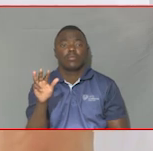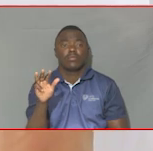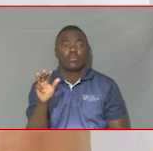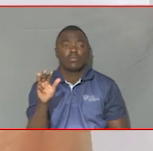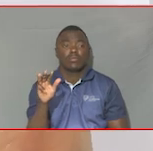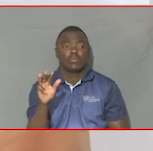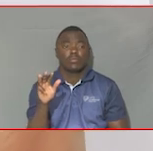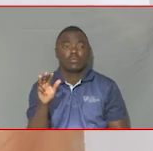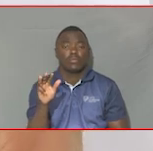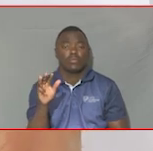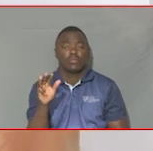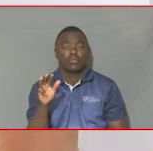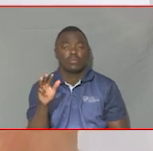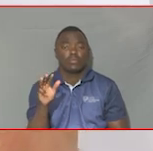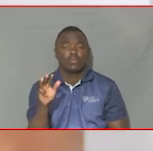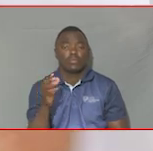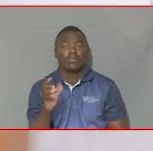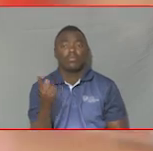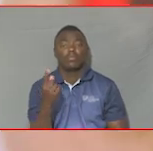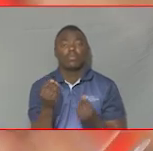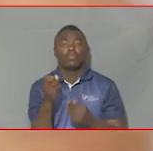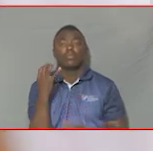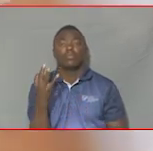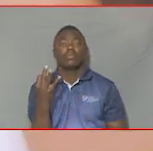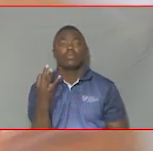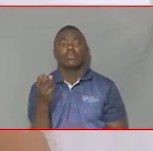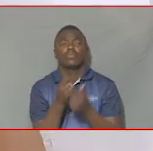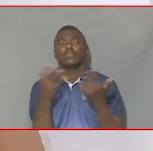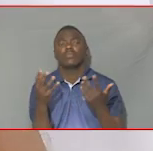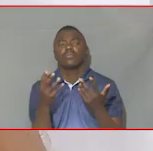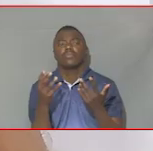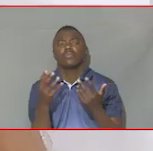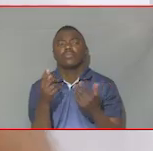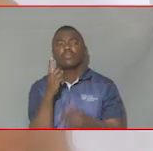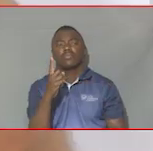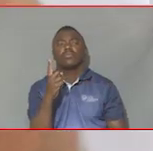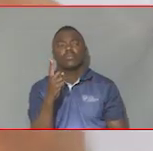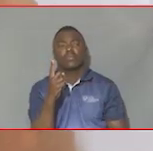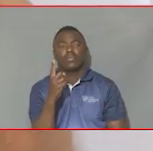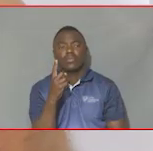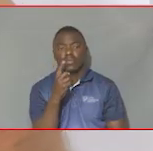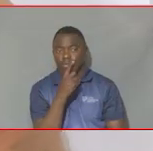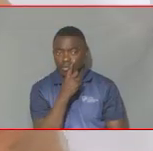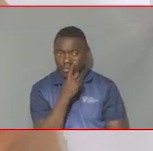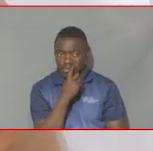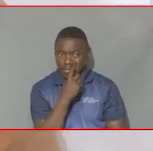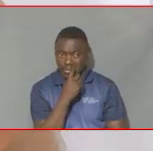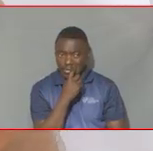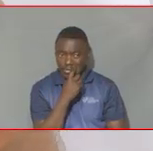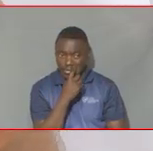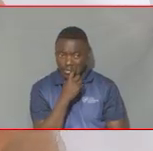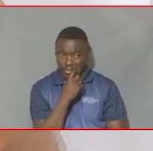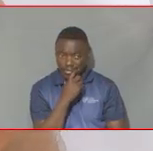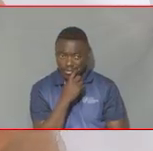first number must be a 3. So how many numbers can I put there in? 1 number. And they say in